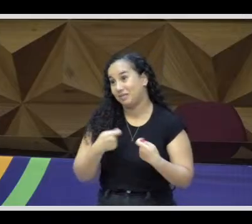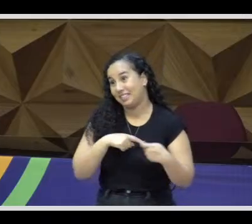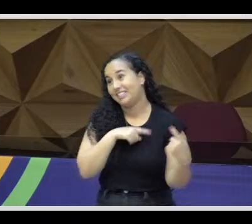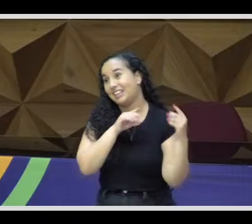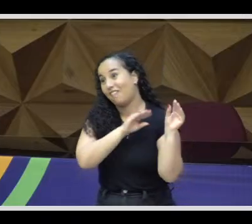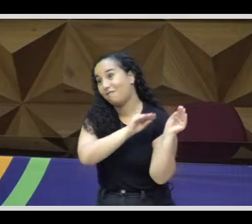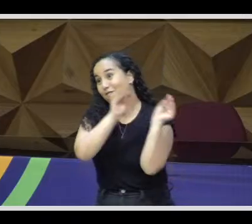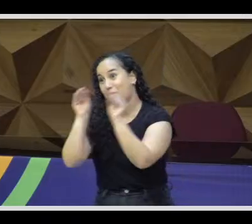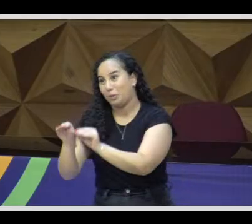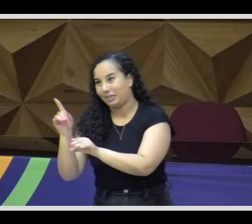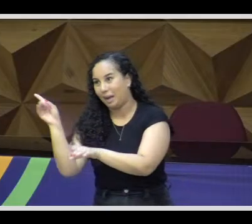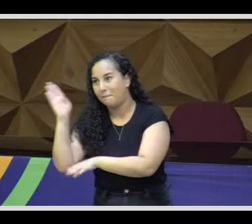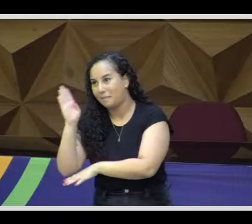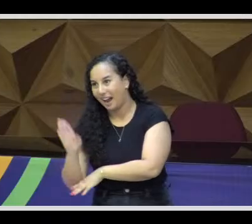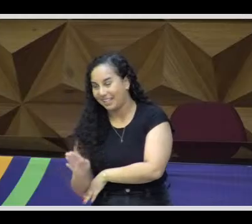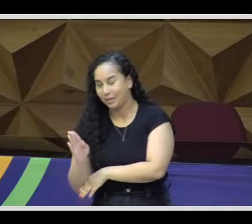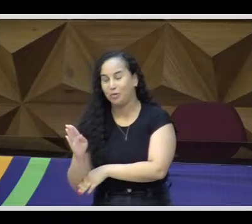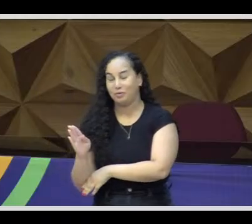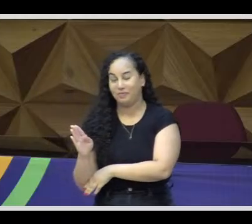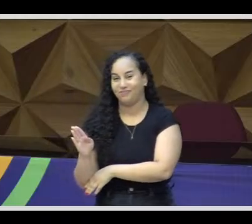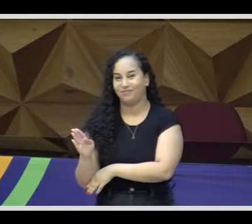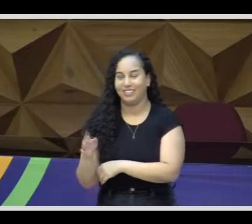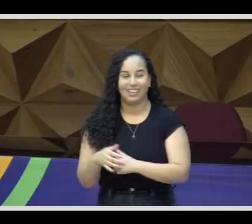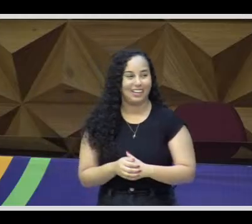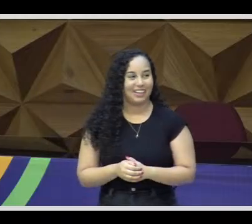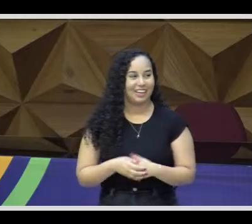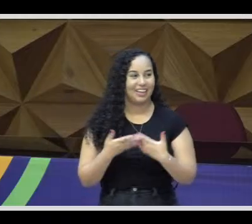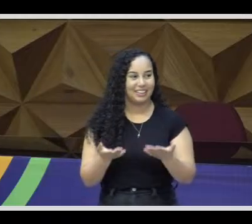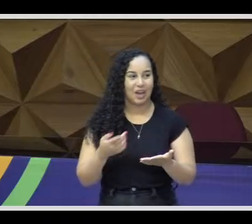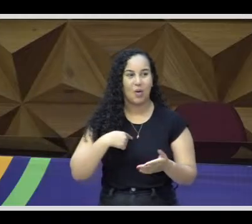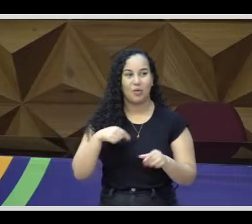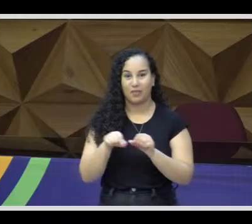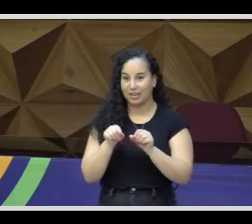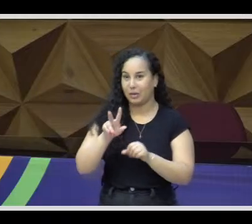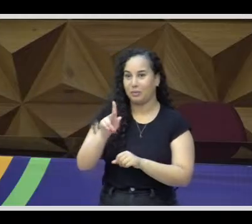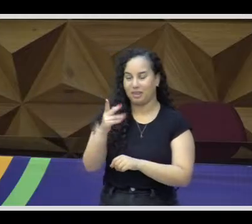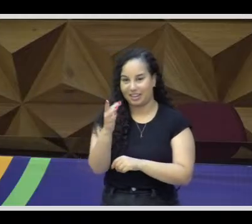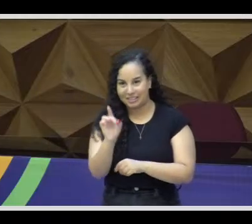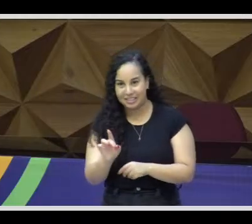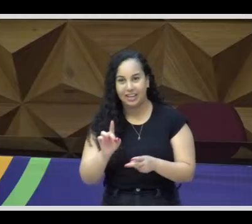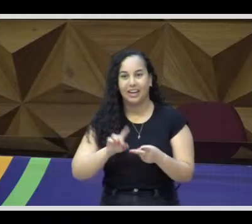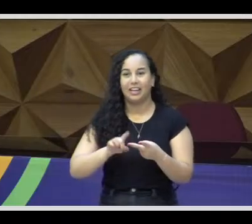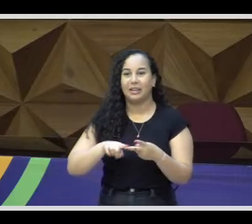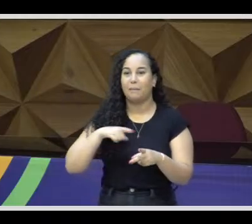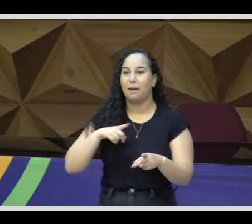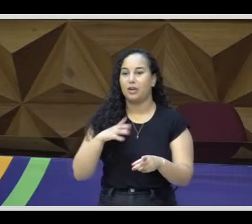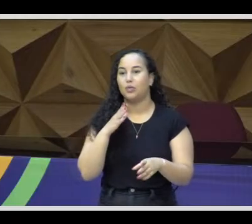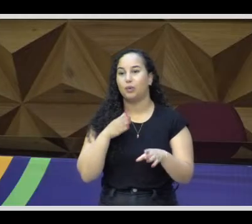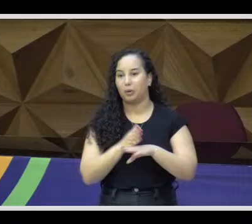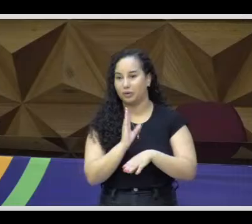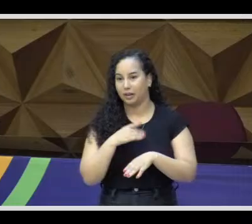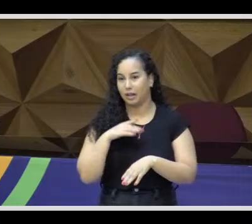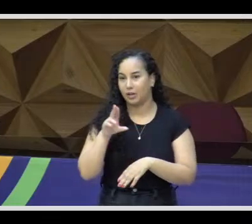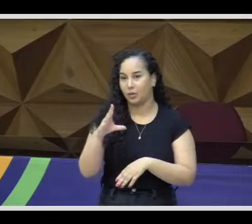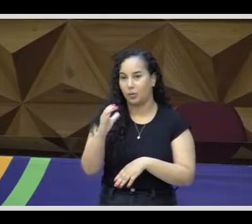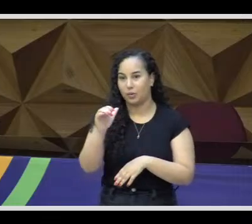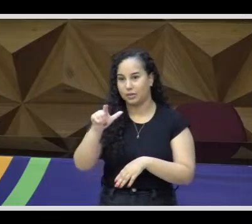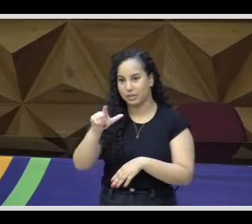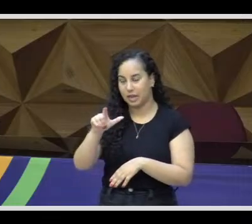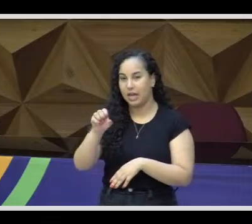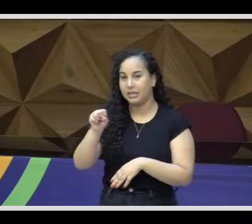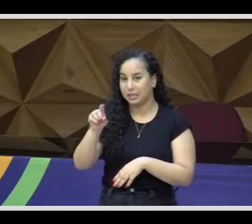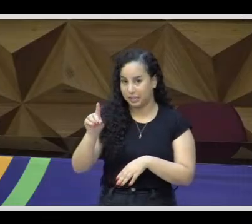for 6 years, then doing my PhD, and then I was hired as professor at UCSD.